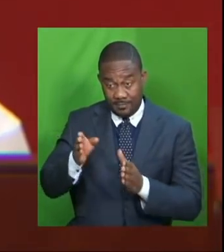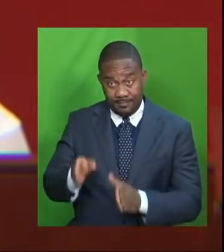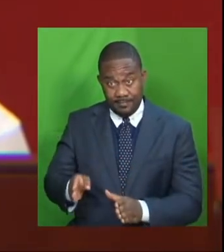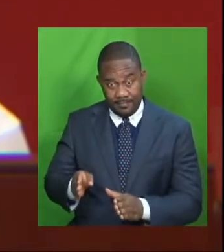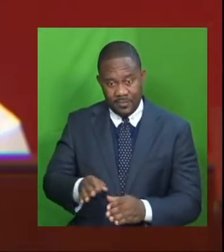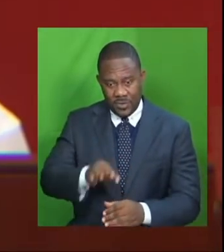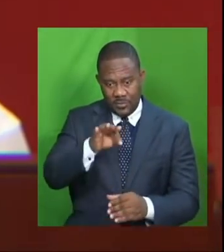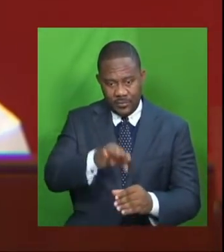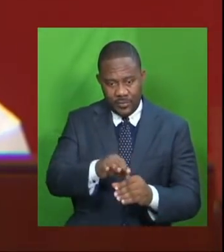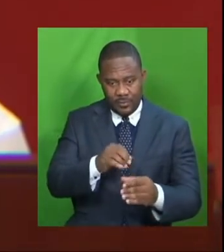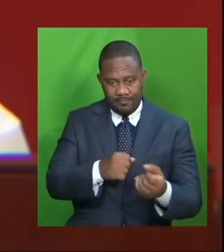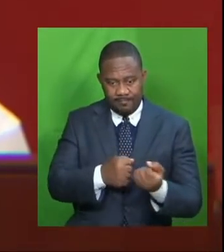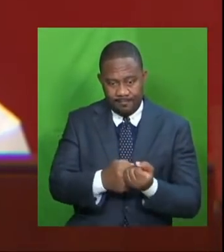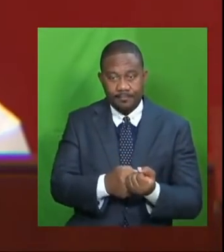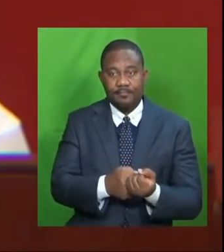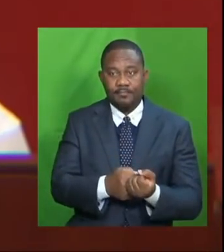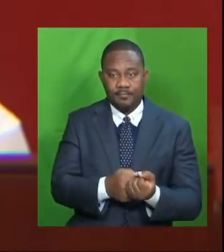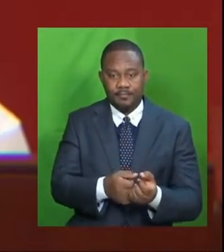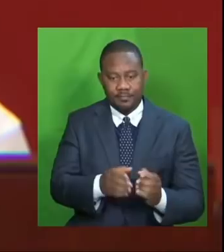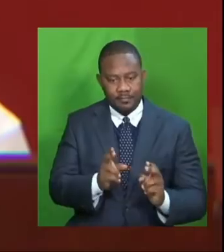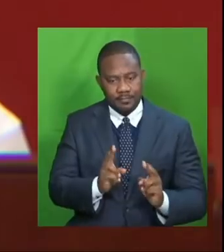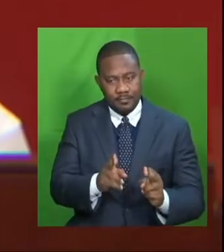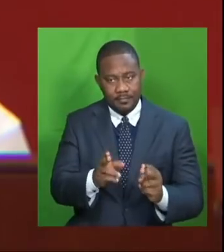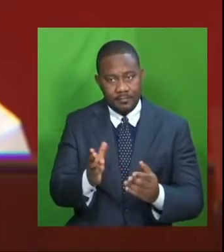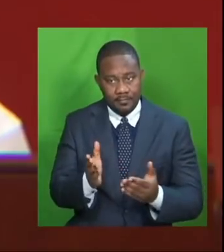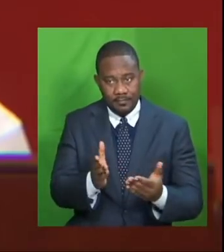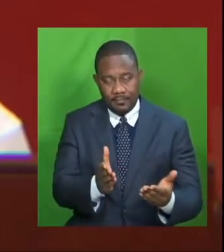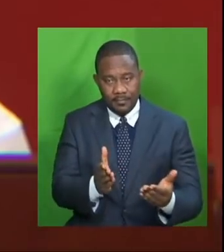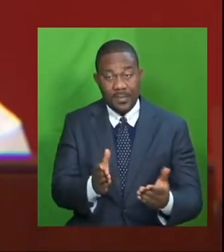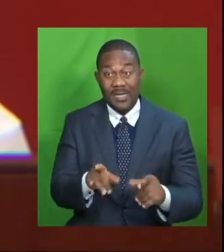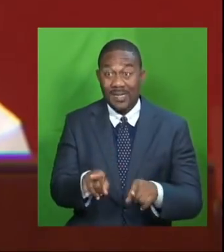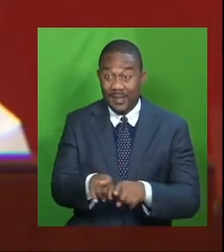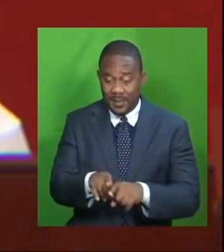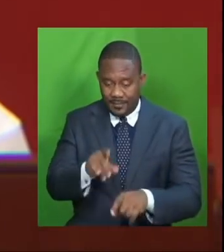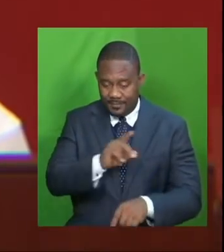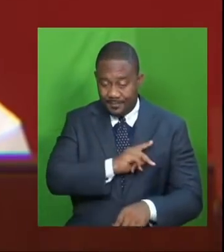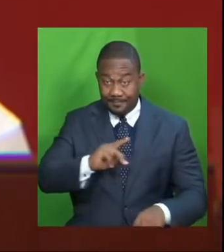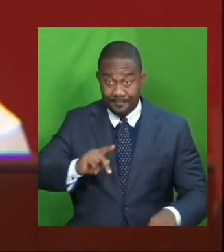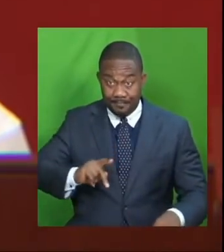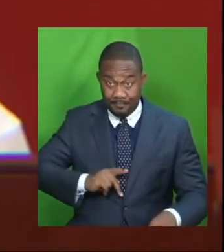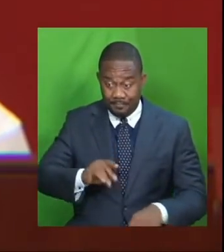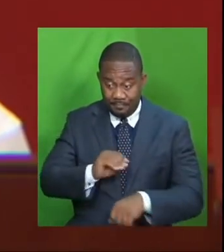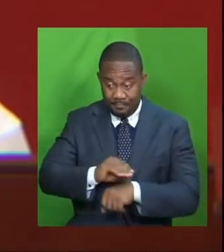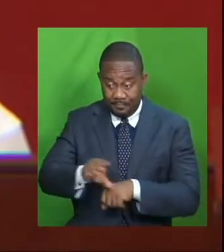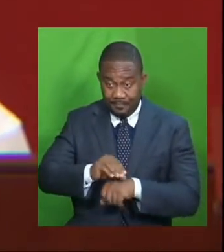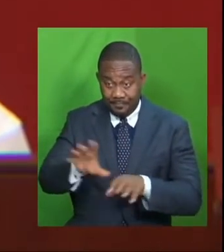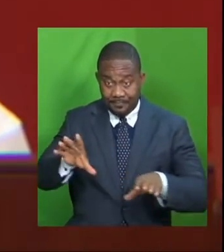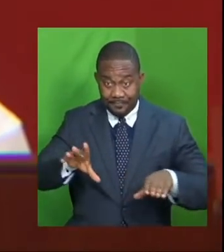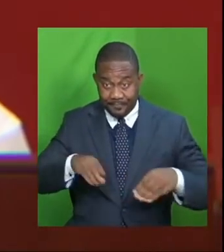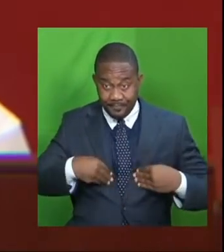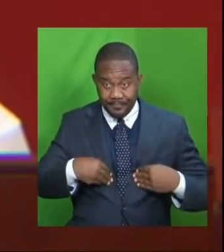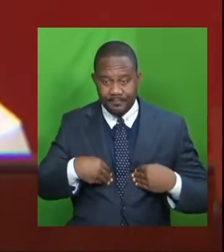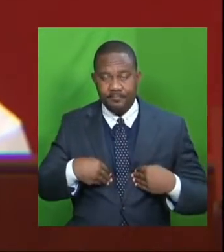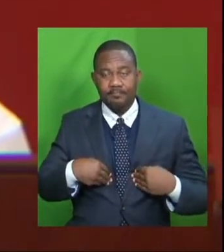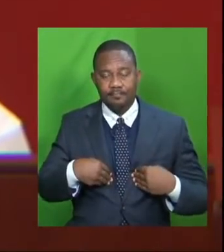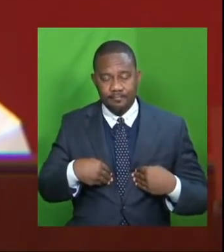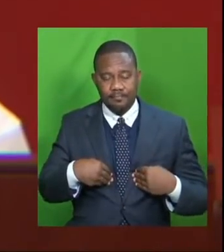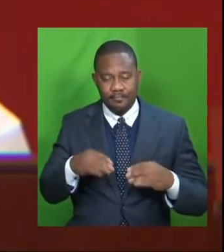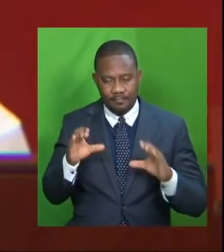committee and the House was accordingly advised, and the House accepted that it's an agent